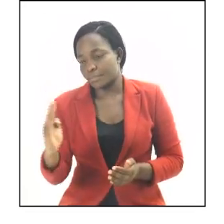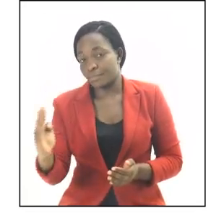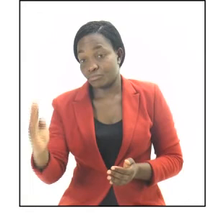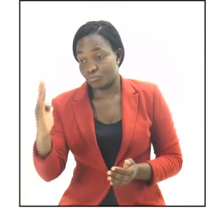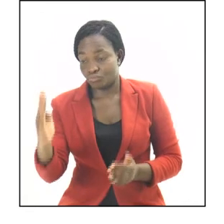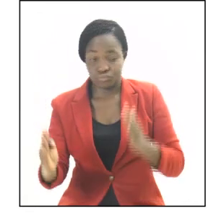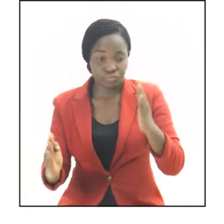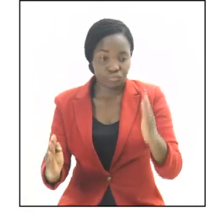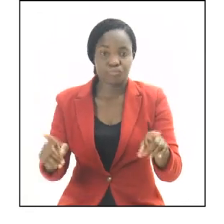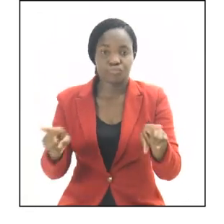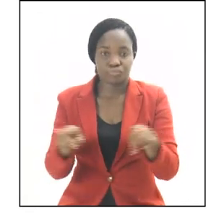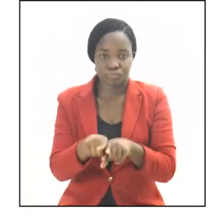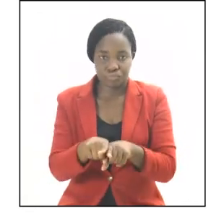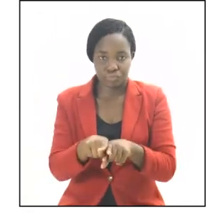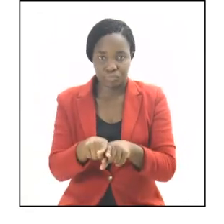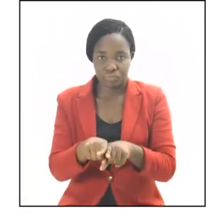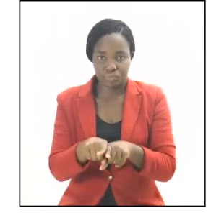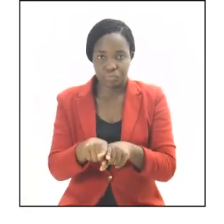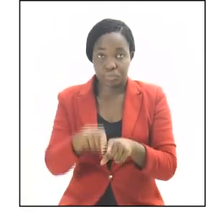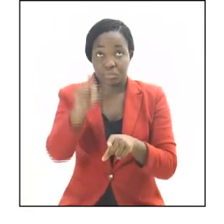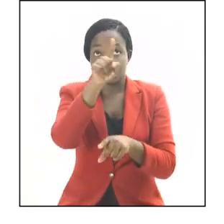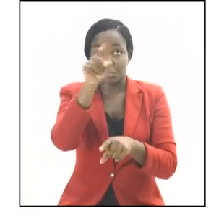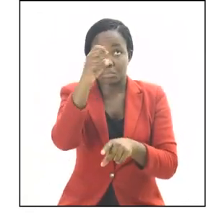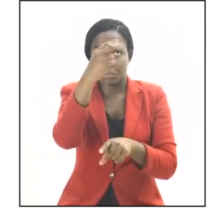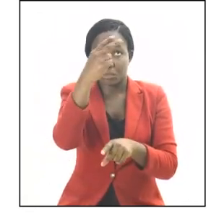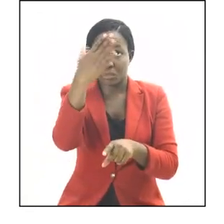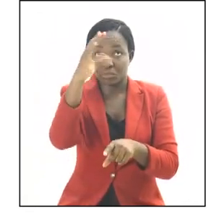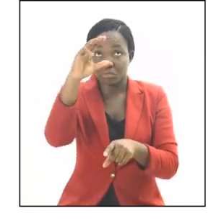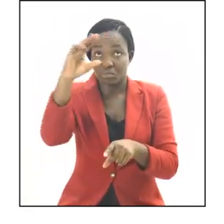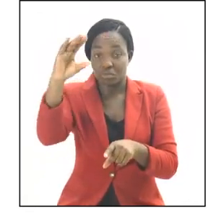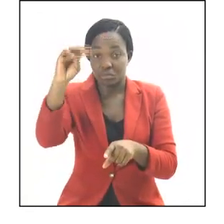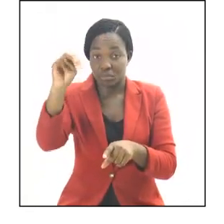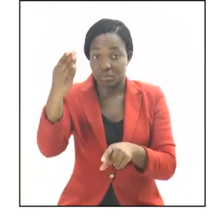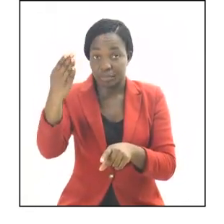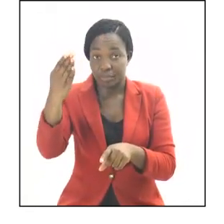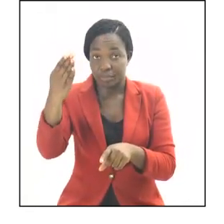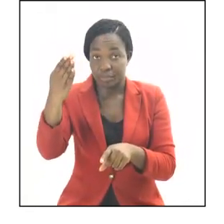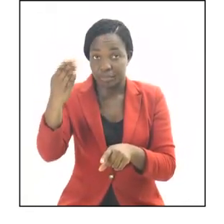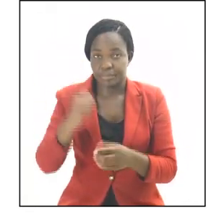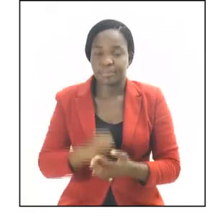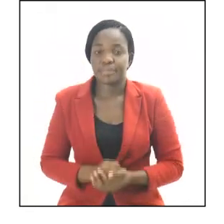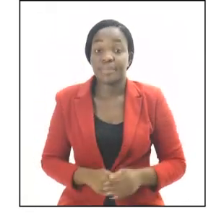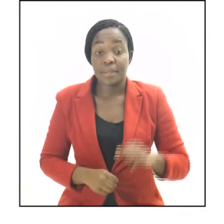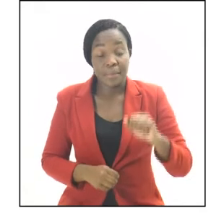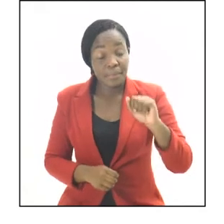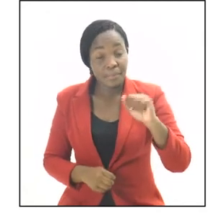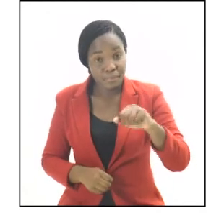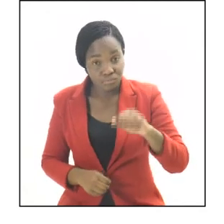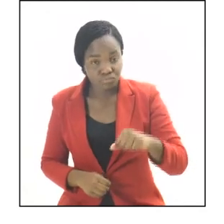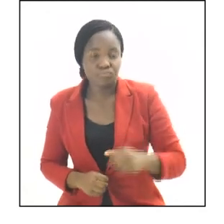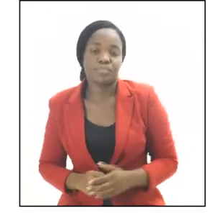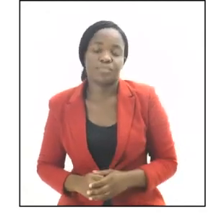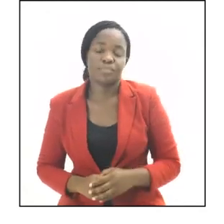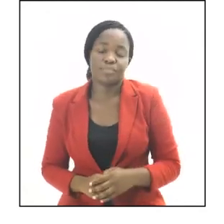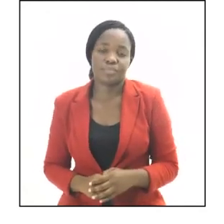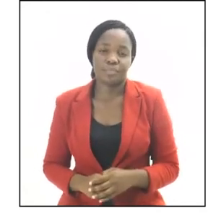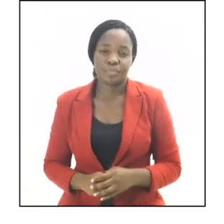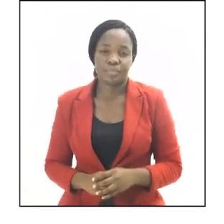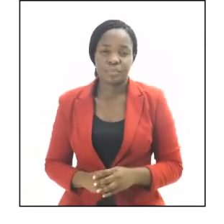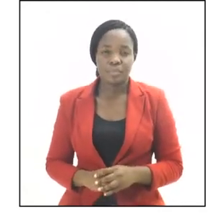equal. The top line is 25 centimeters. Of course, well done,